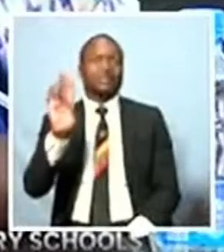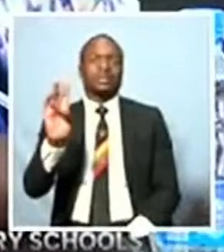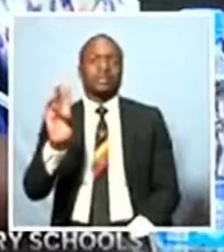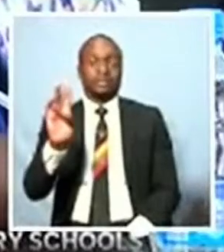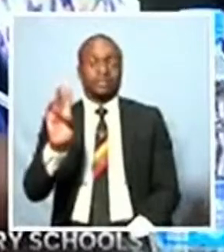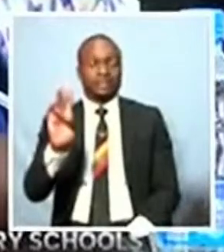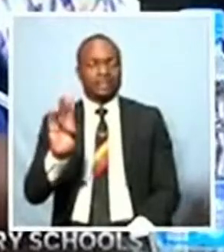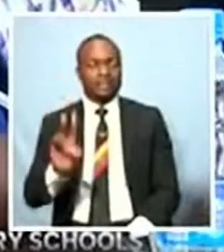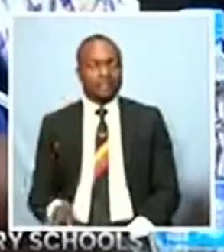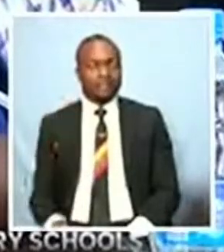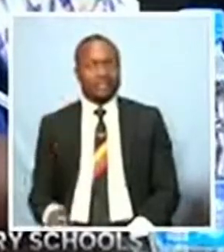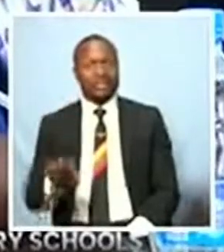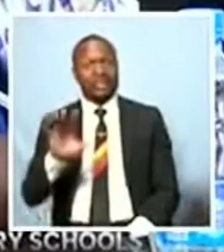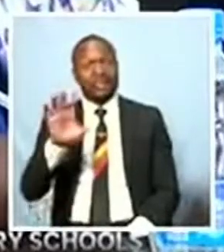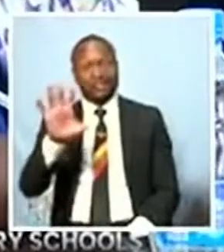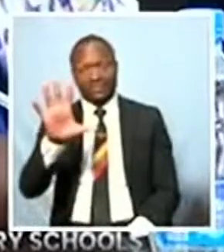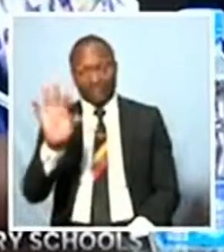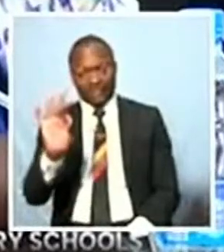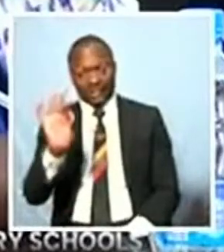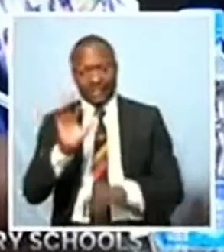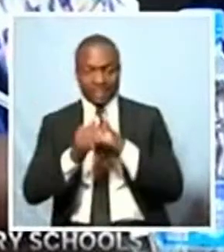almost 59 years